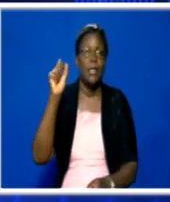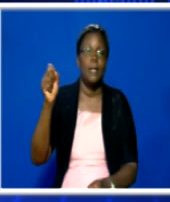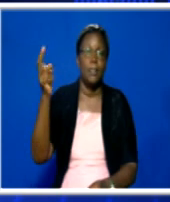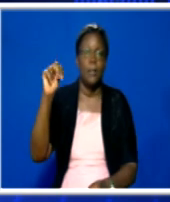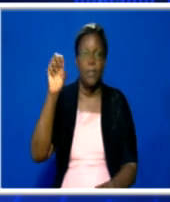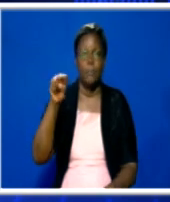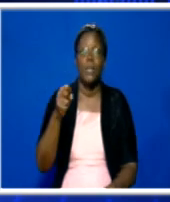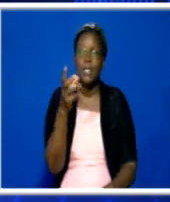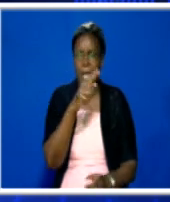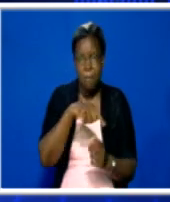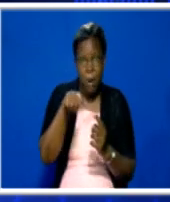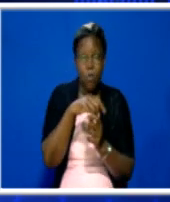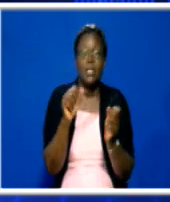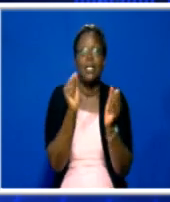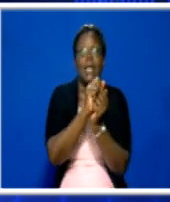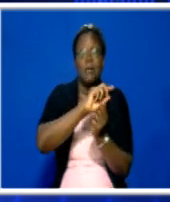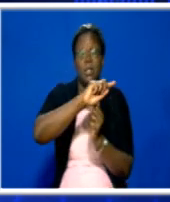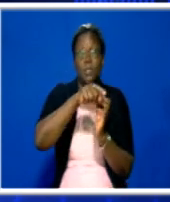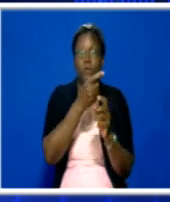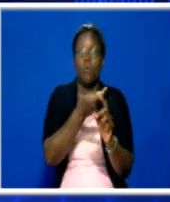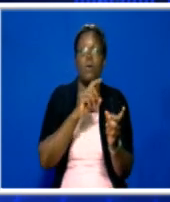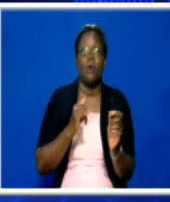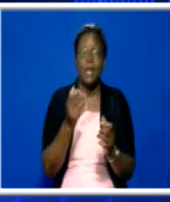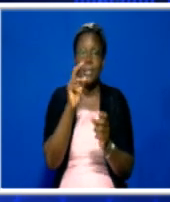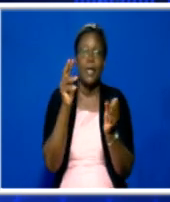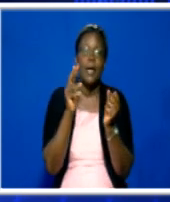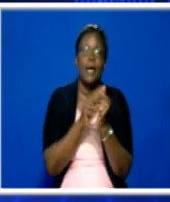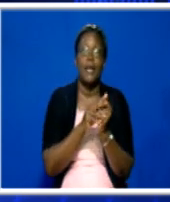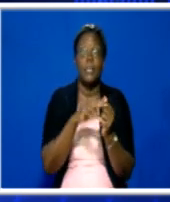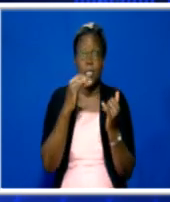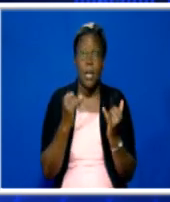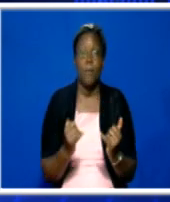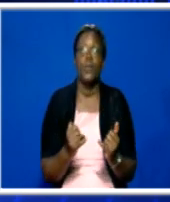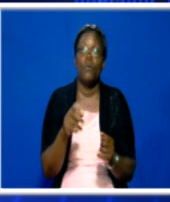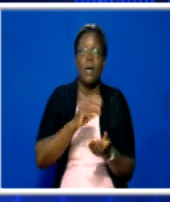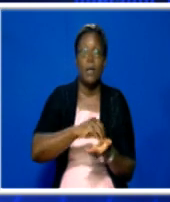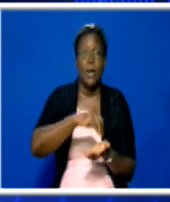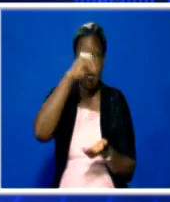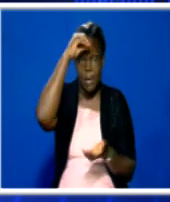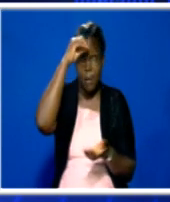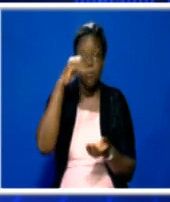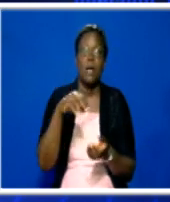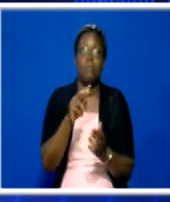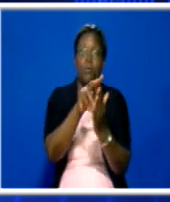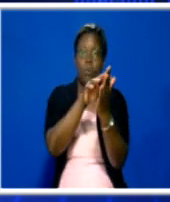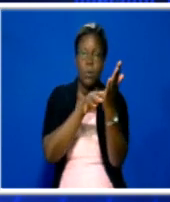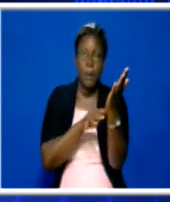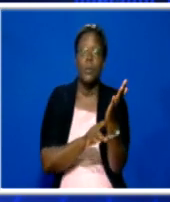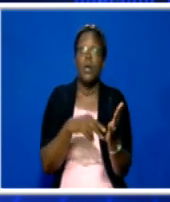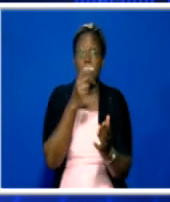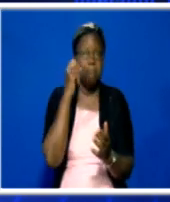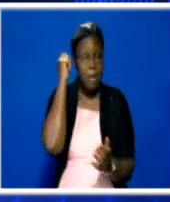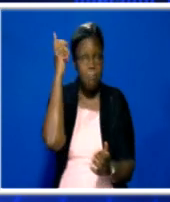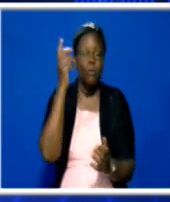Now in just about 10 minutes from now, which should be 8 a.m., we do begin with our academic programming. Remember, we are doing out of